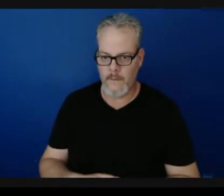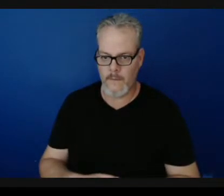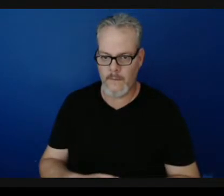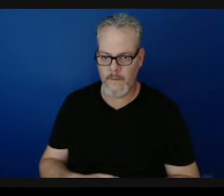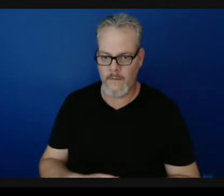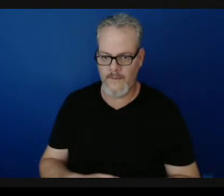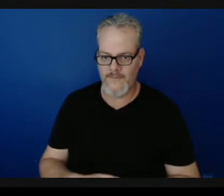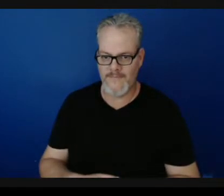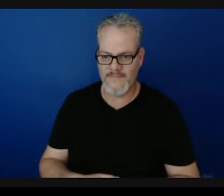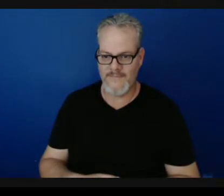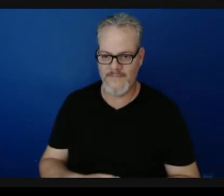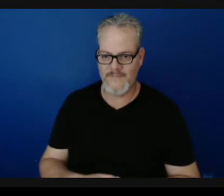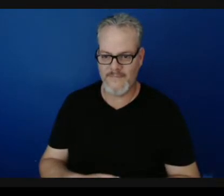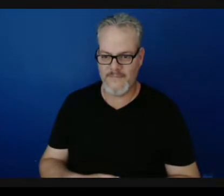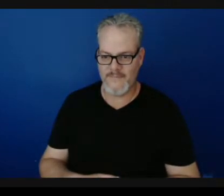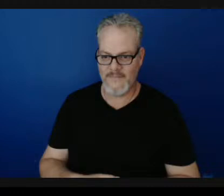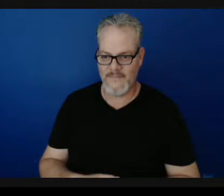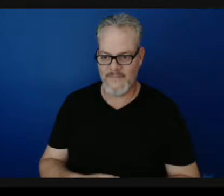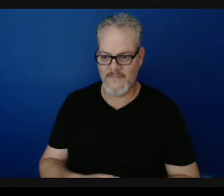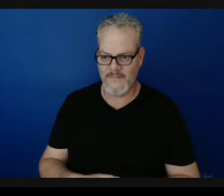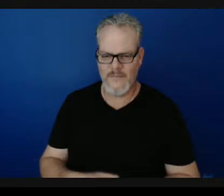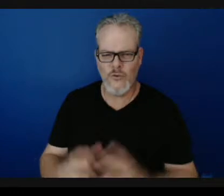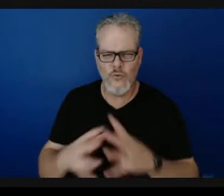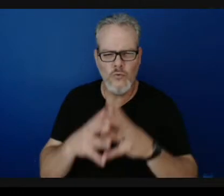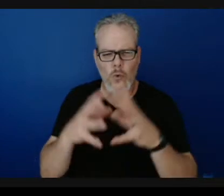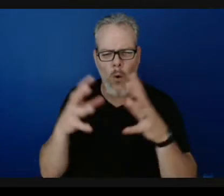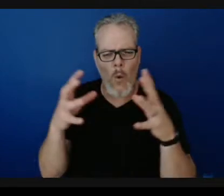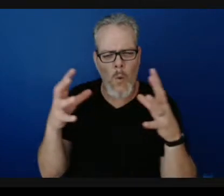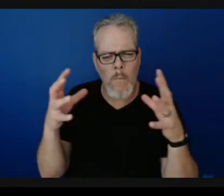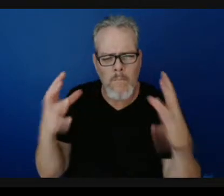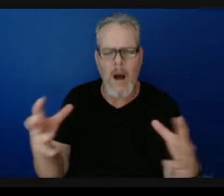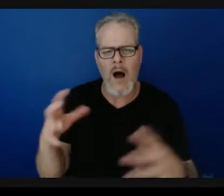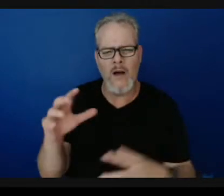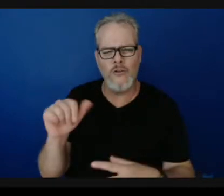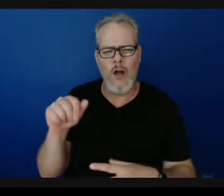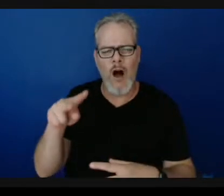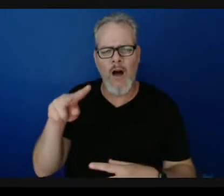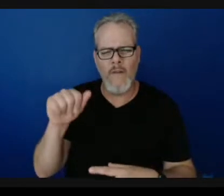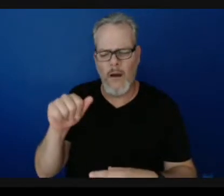There's so much lava up there too. so much lava. Yeah.